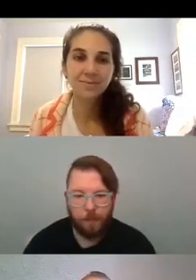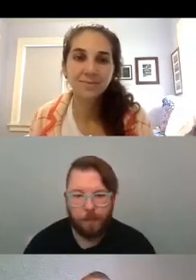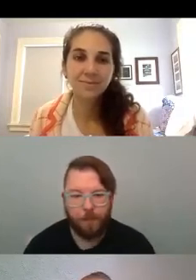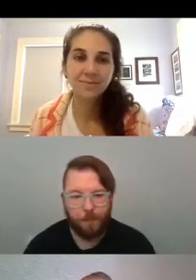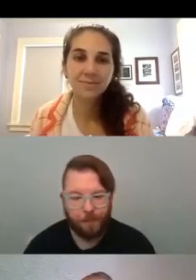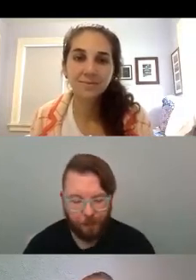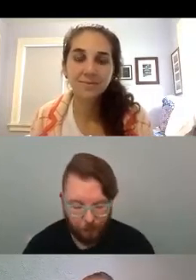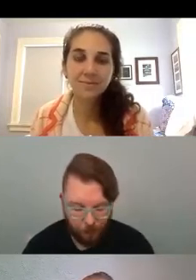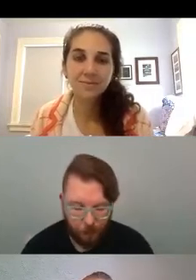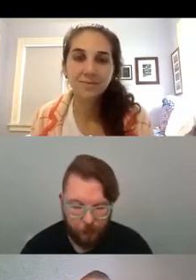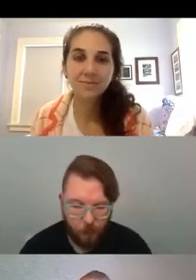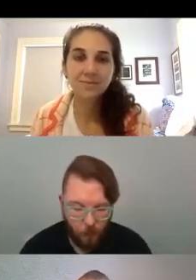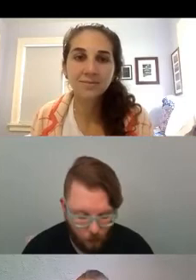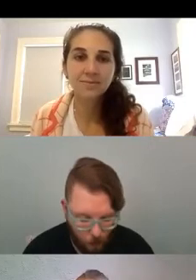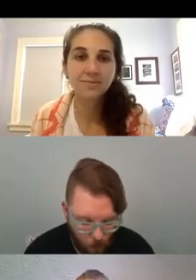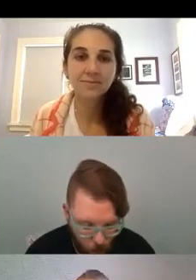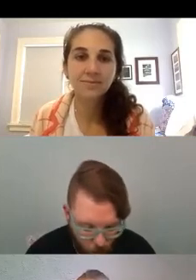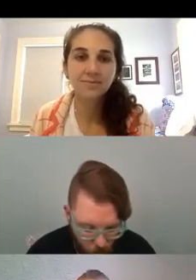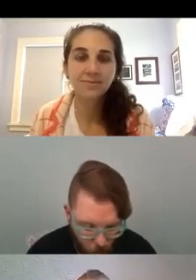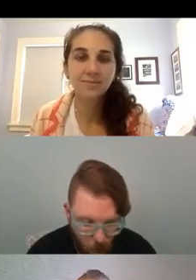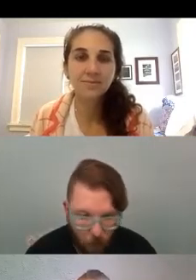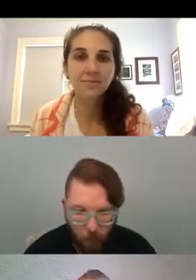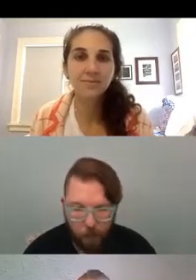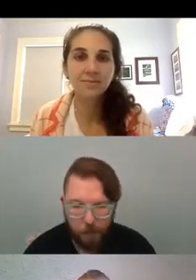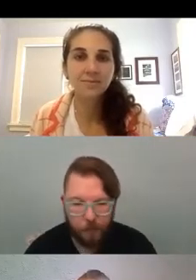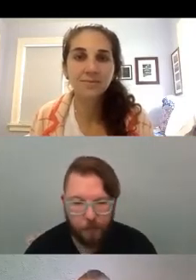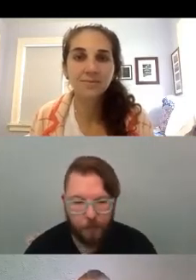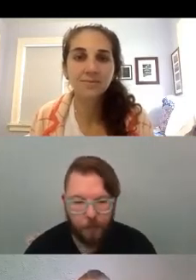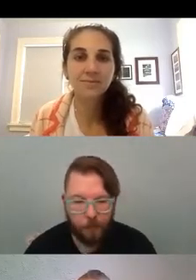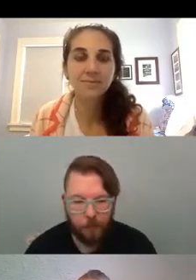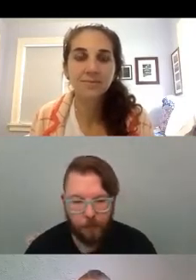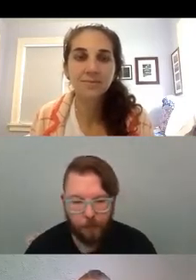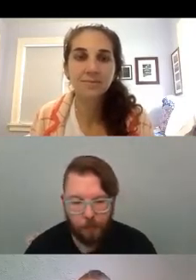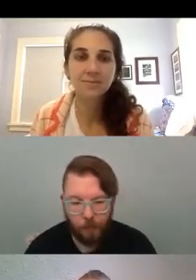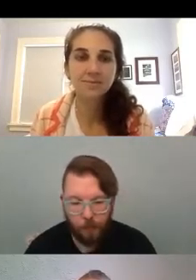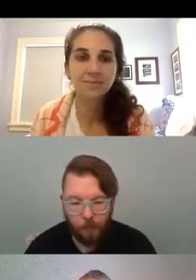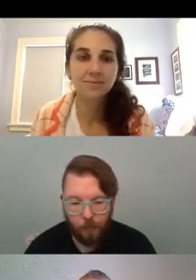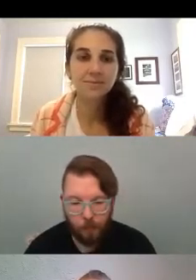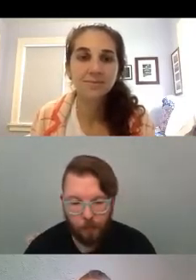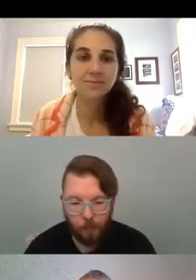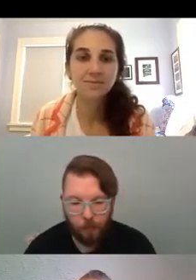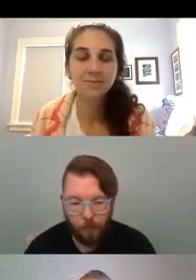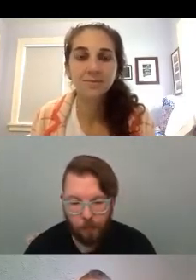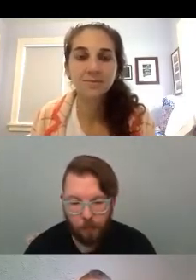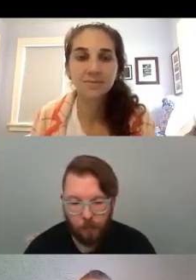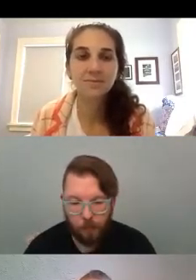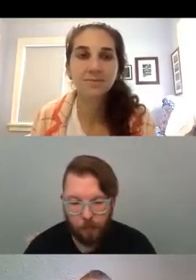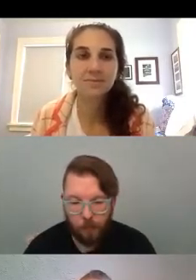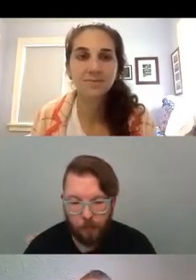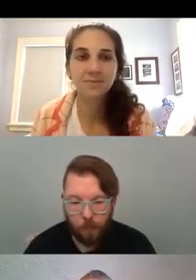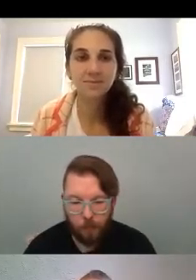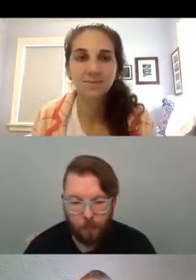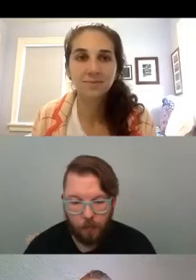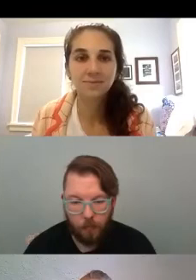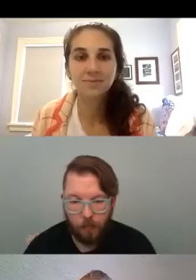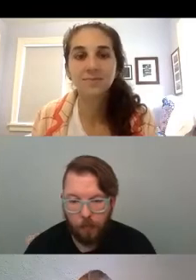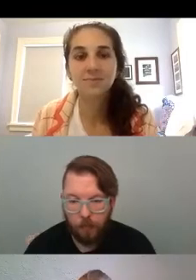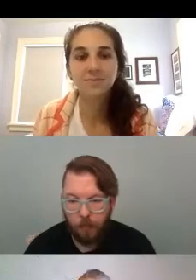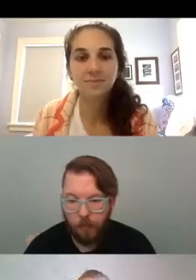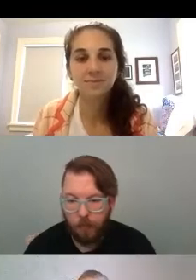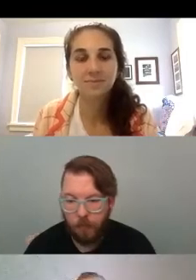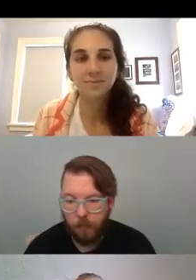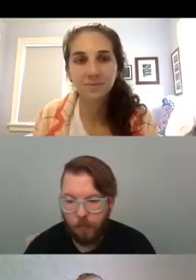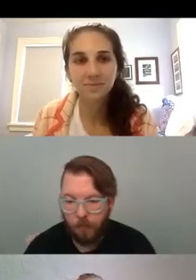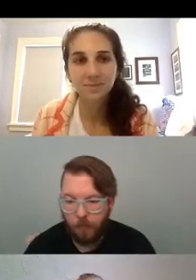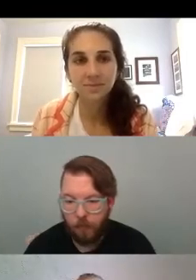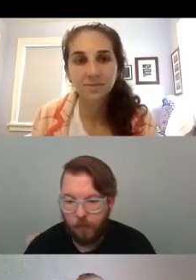I have felt a strong sense of community within my team. I have experienced the importance of both connection